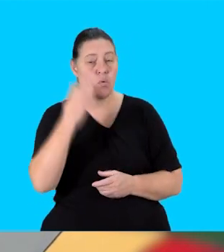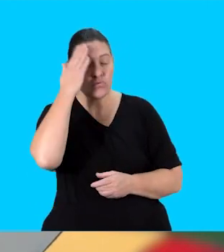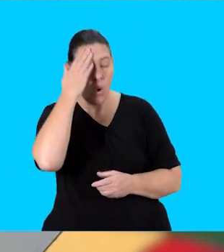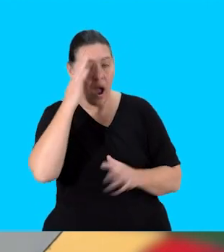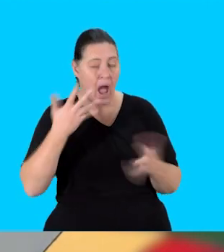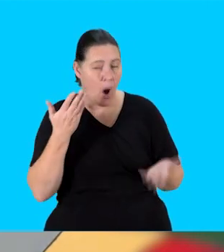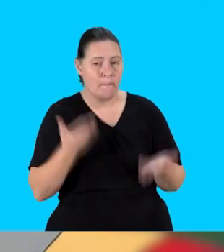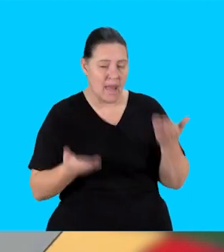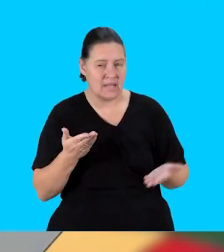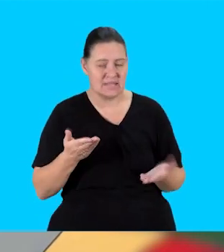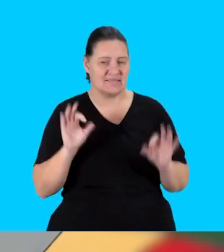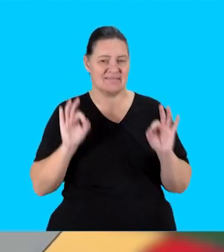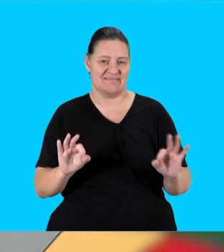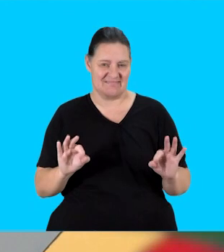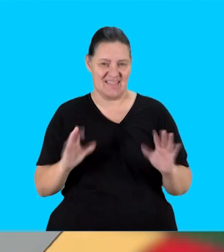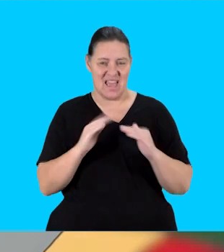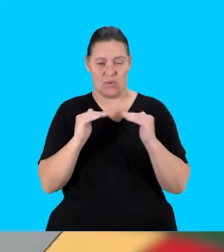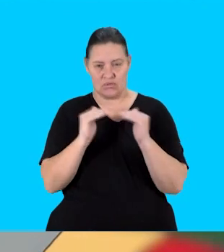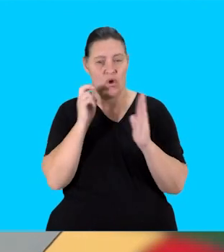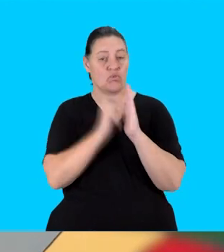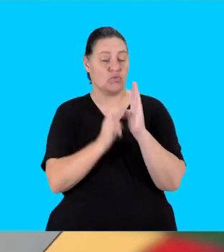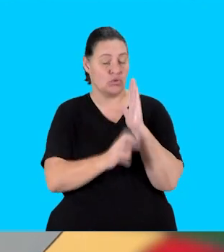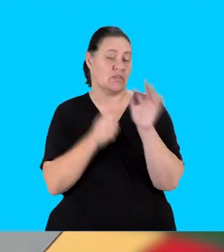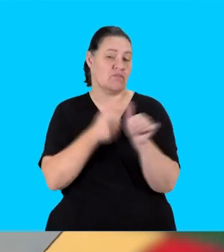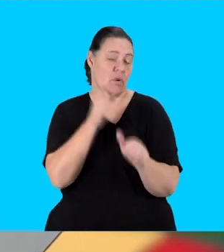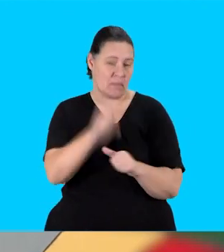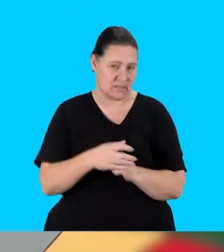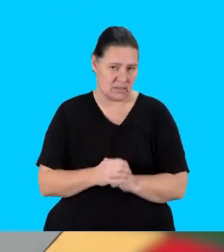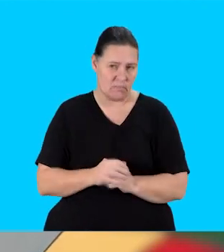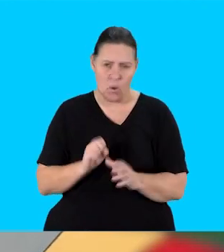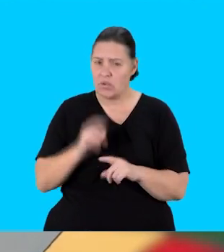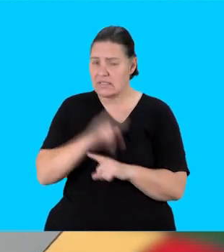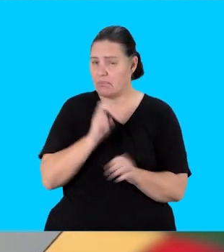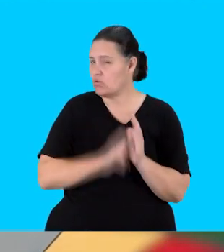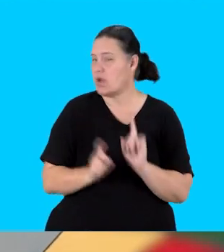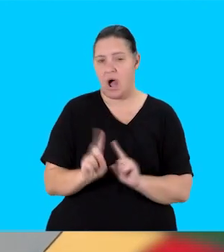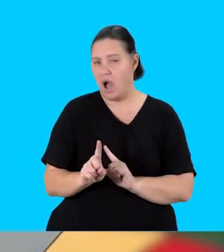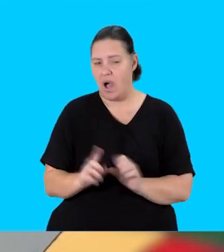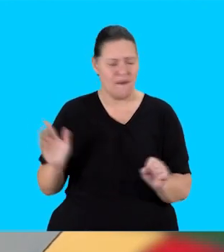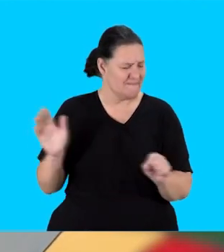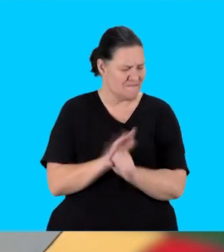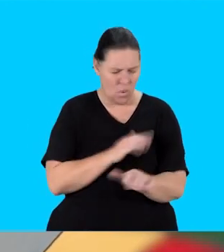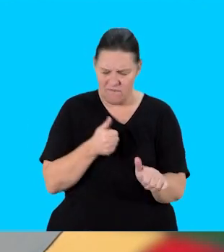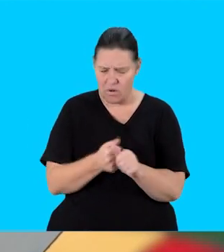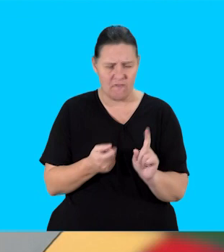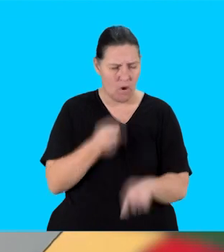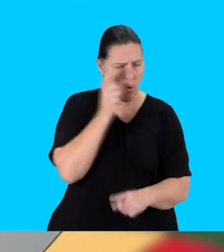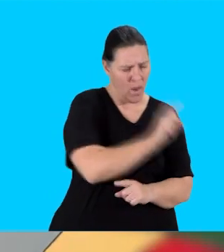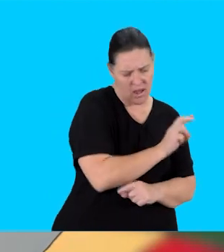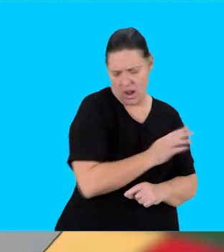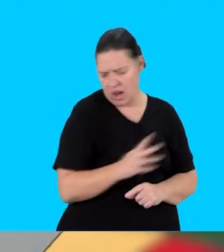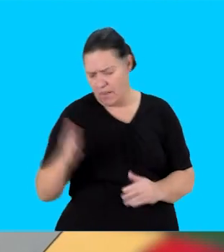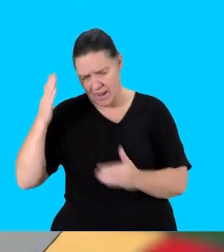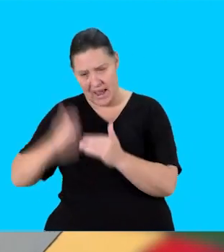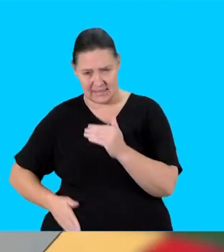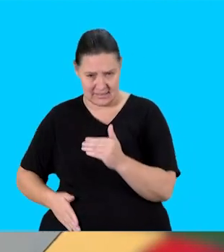you now know how to balance the equations. There are certain rules that you need to follow. Do not skip any rule. Follow them from the first one all the